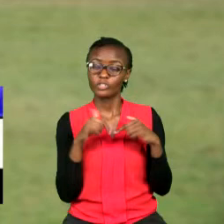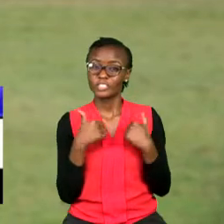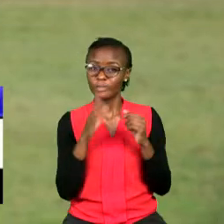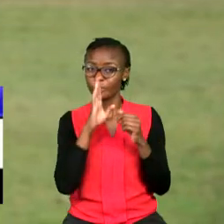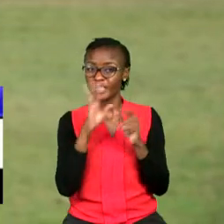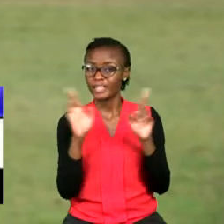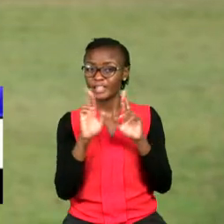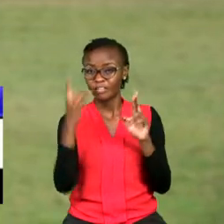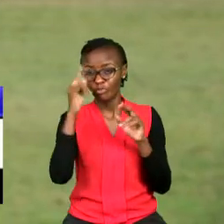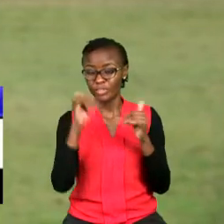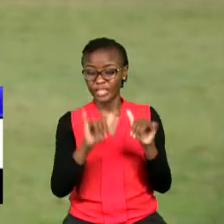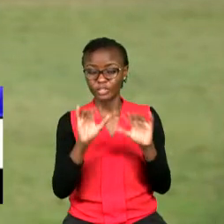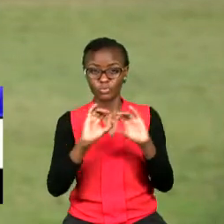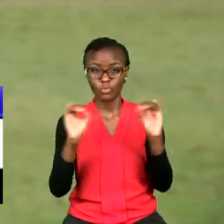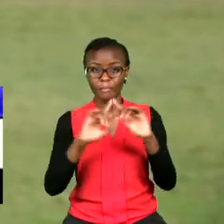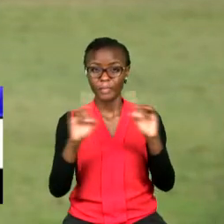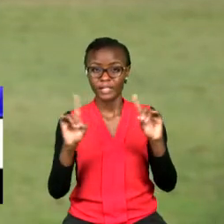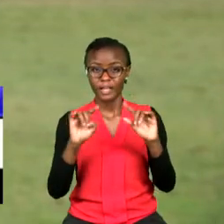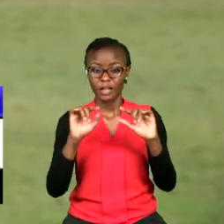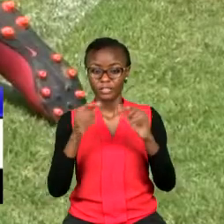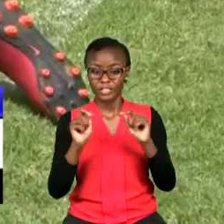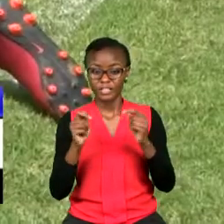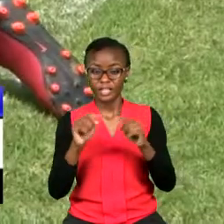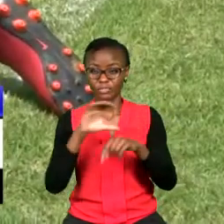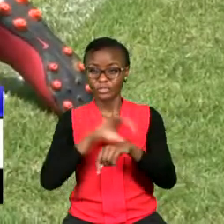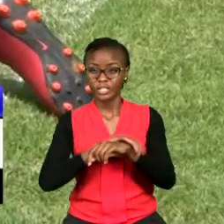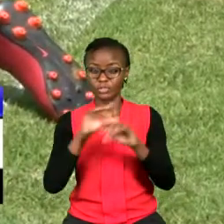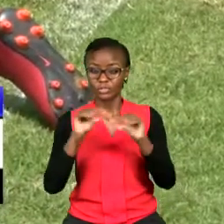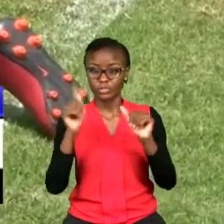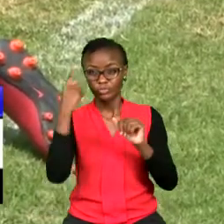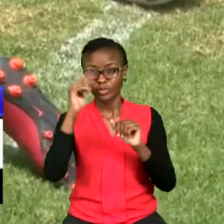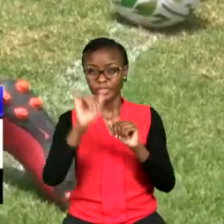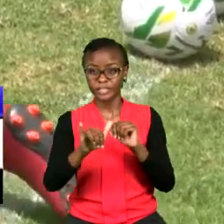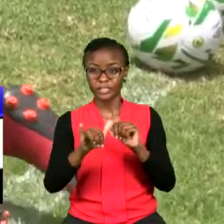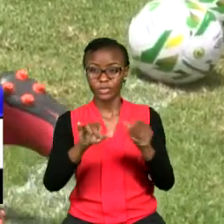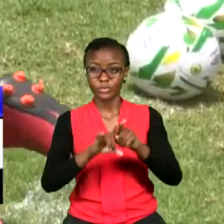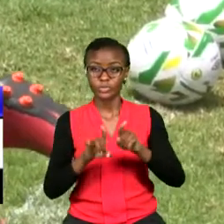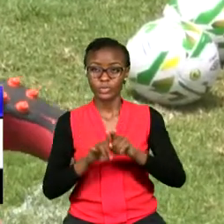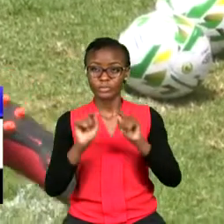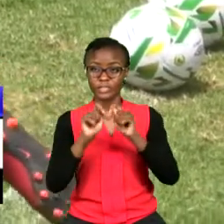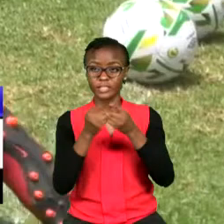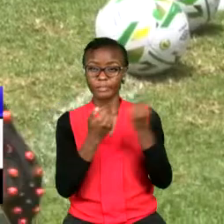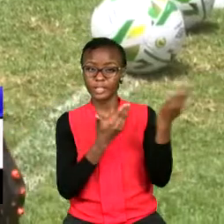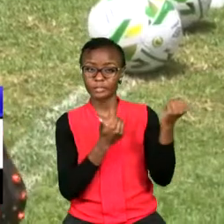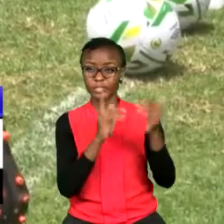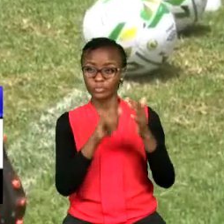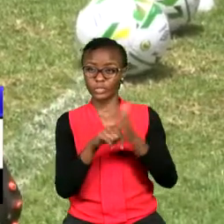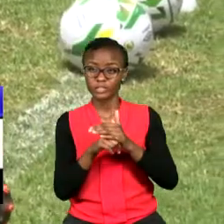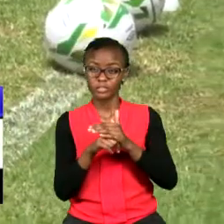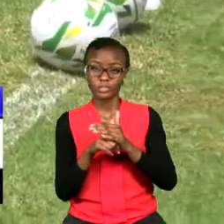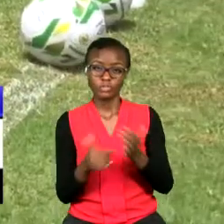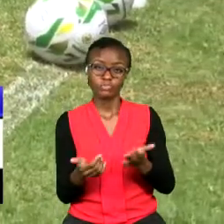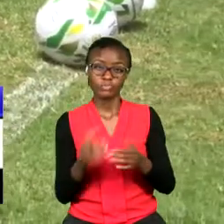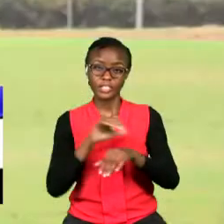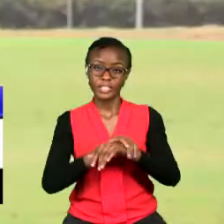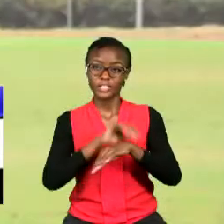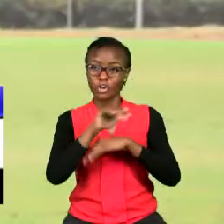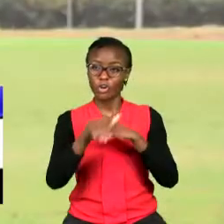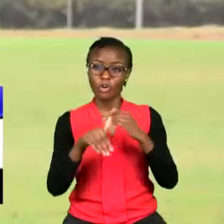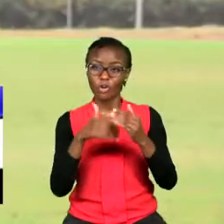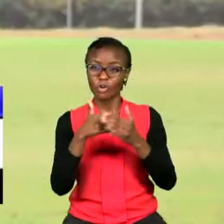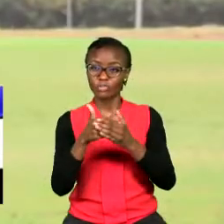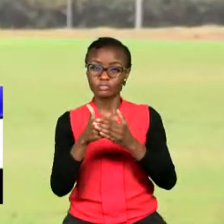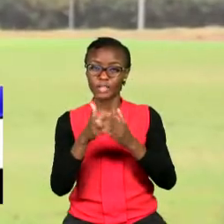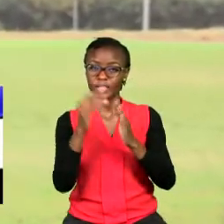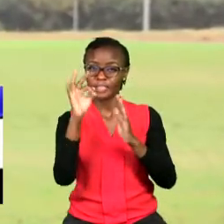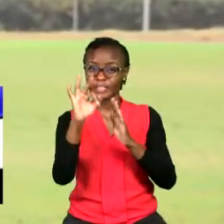but we will find solutions to go out. According to the team, their expectation is to bag all 3 points. Zimecheza